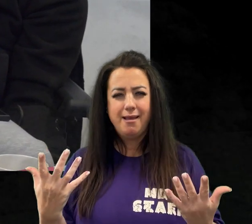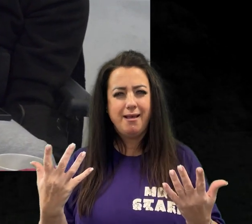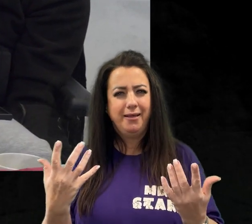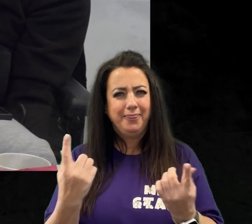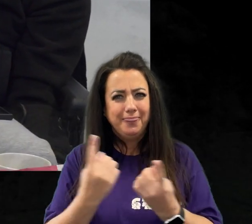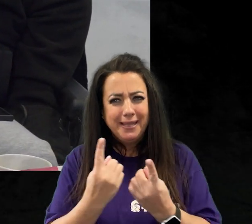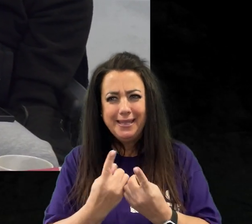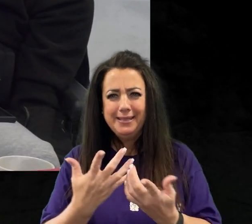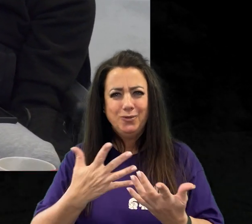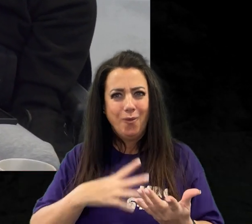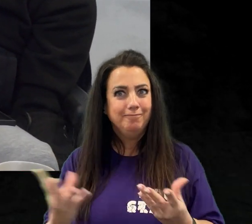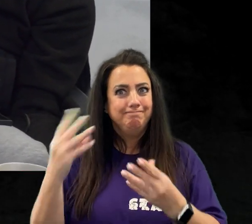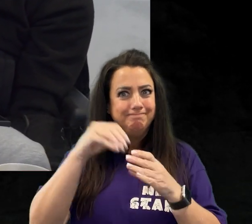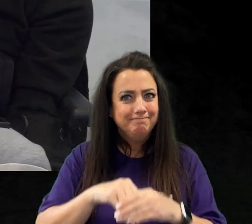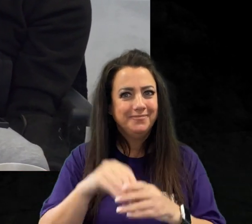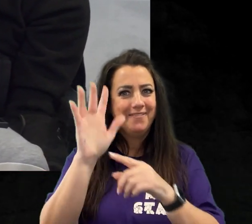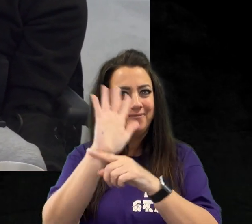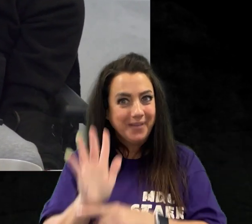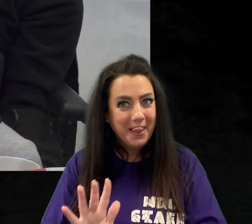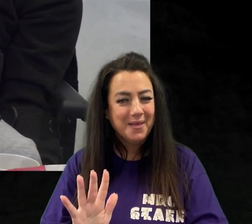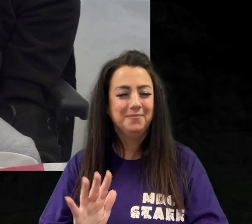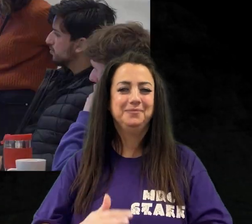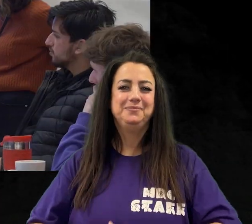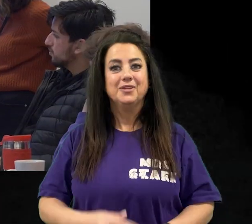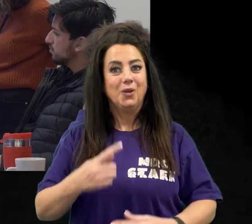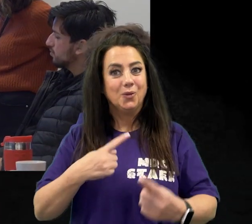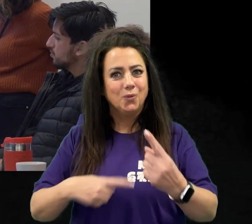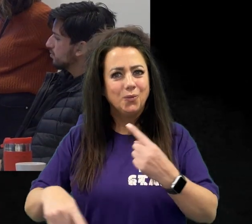film. We thought about themes of like